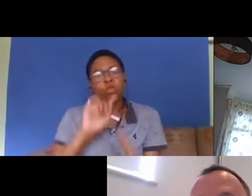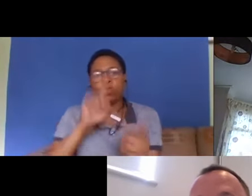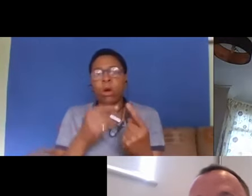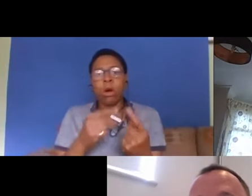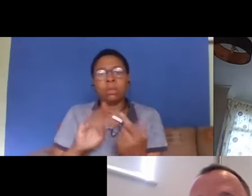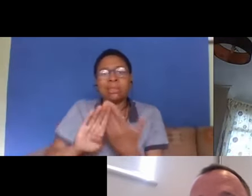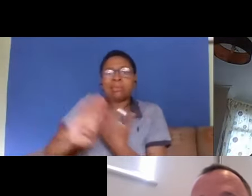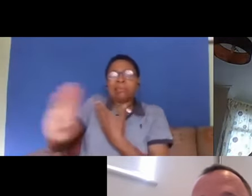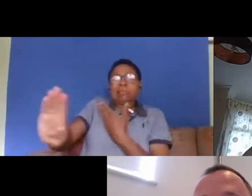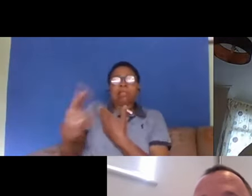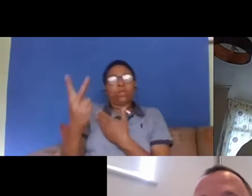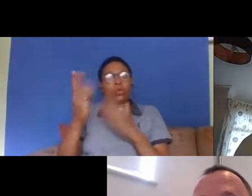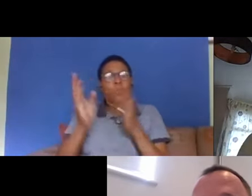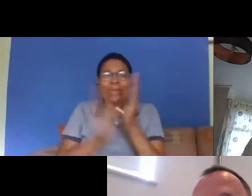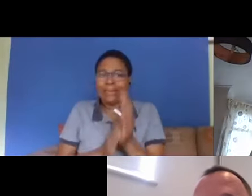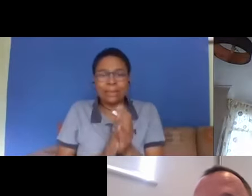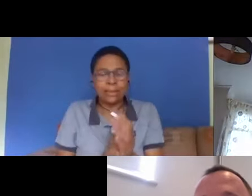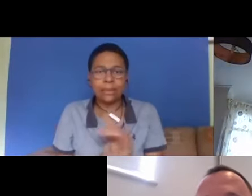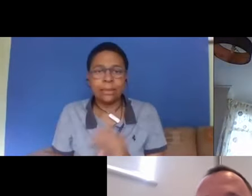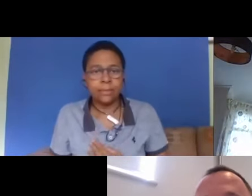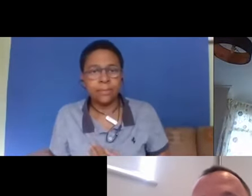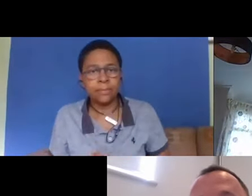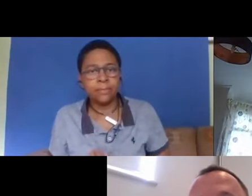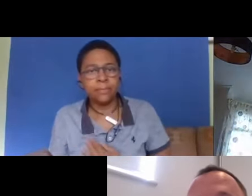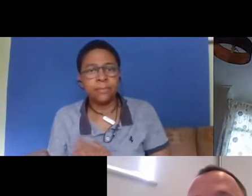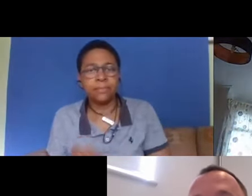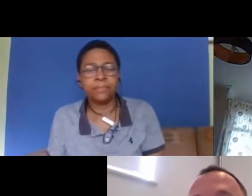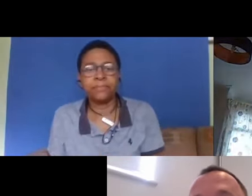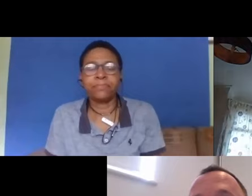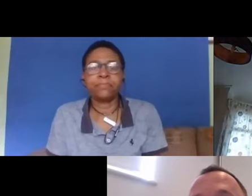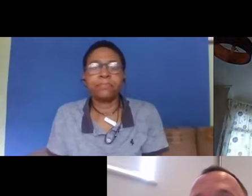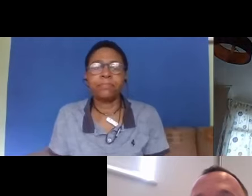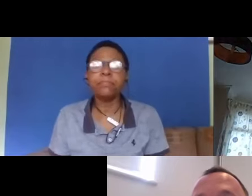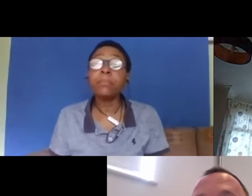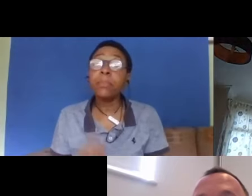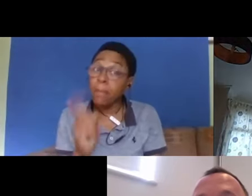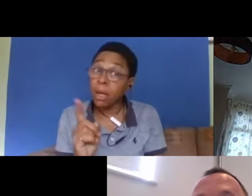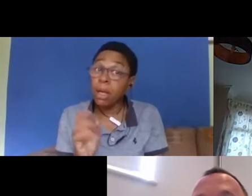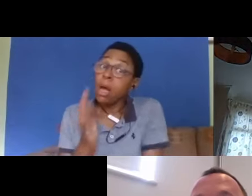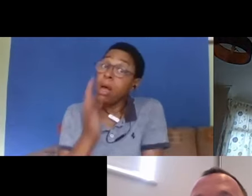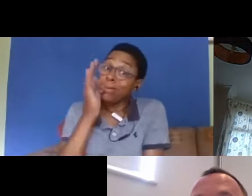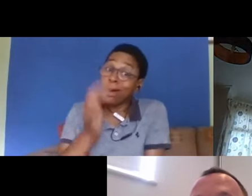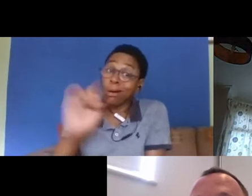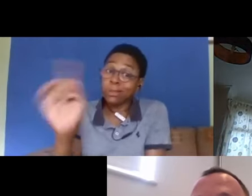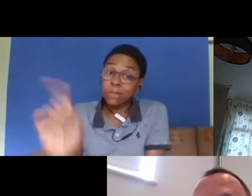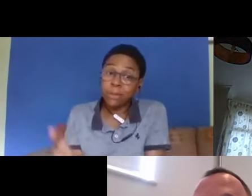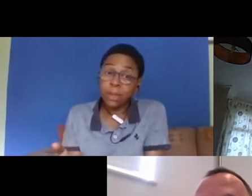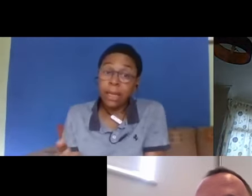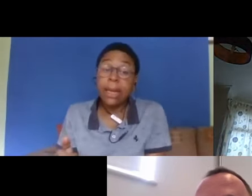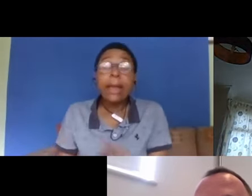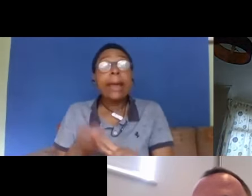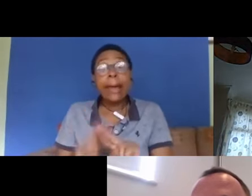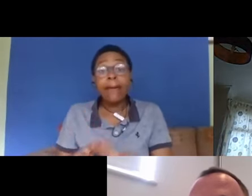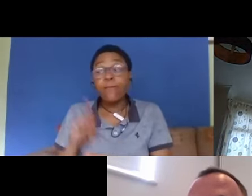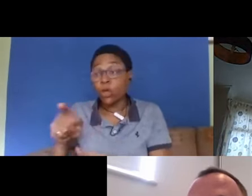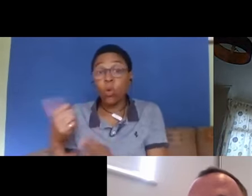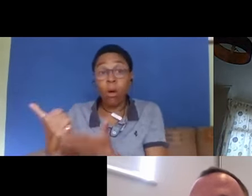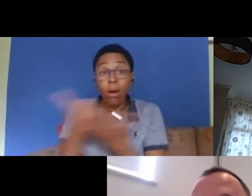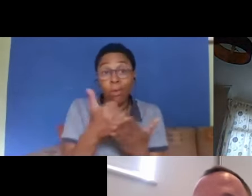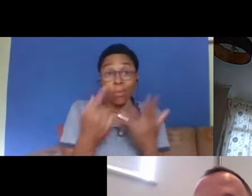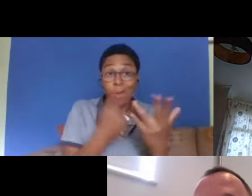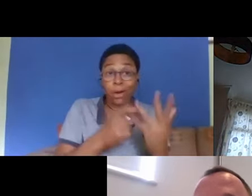to be maintained if it be unsafe. But they ask people involved in providing assistance to others that they should